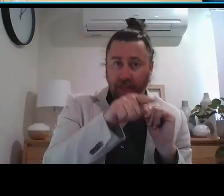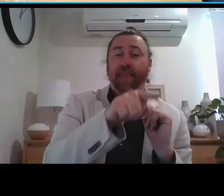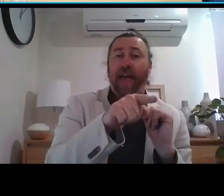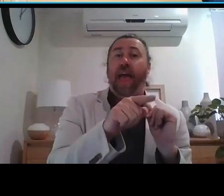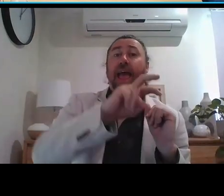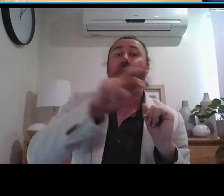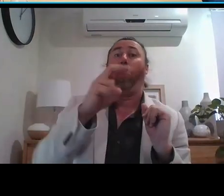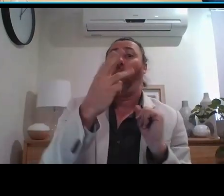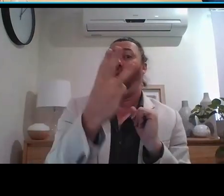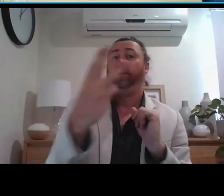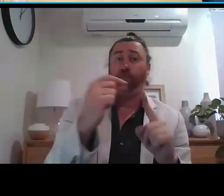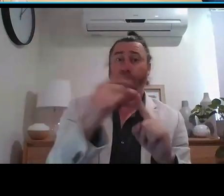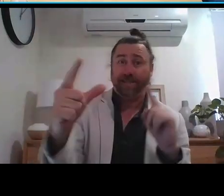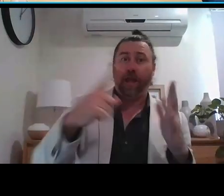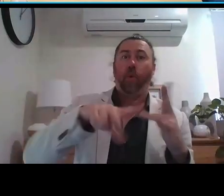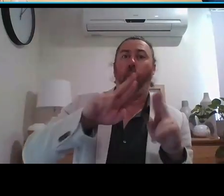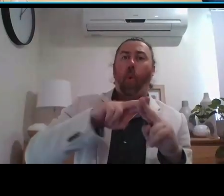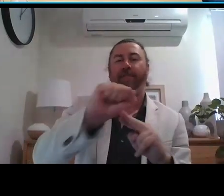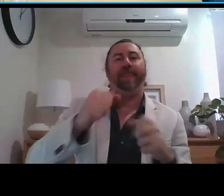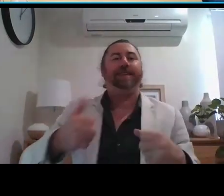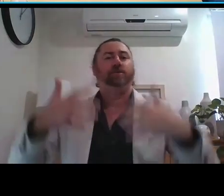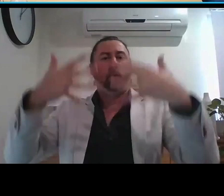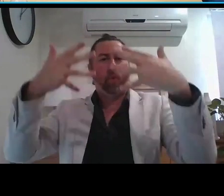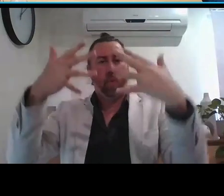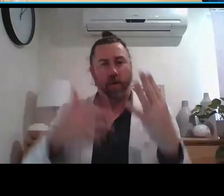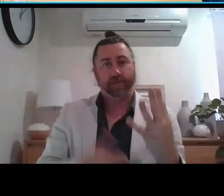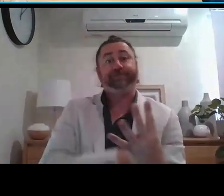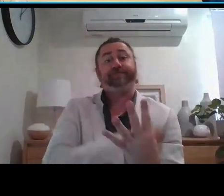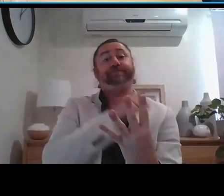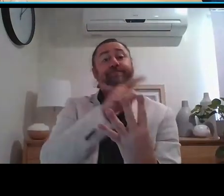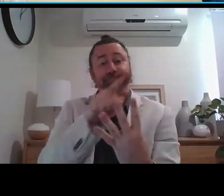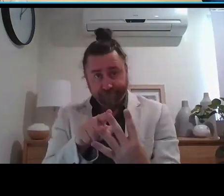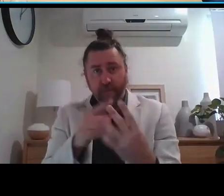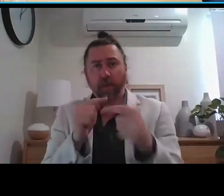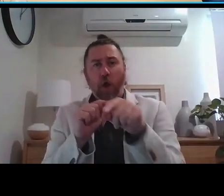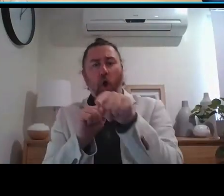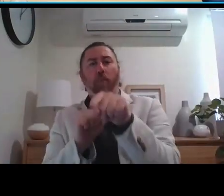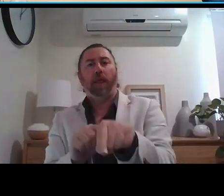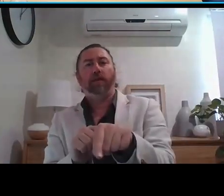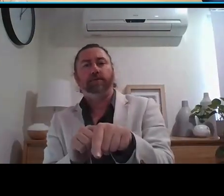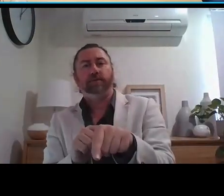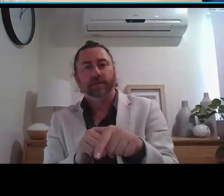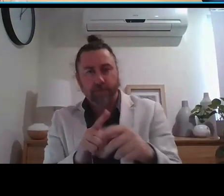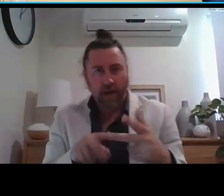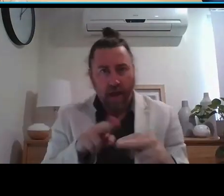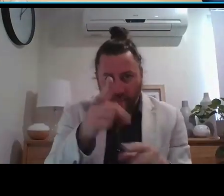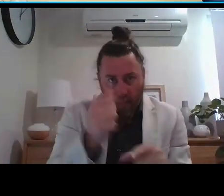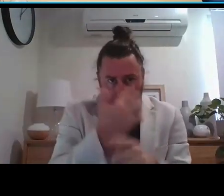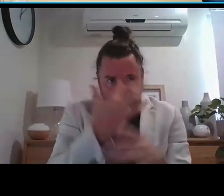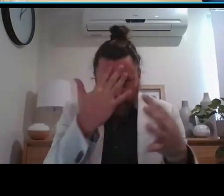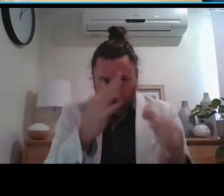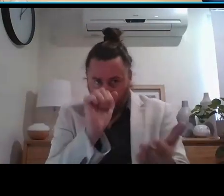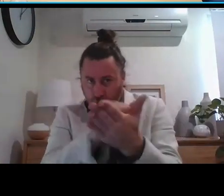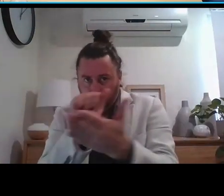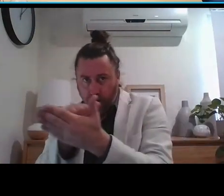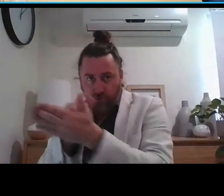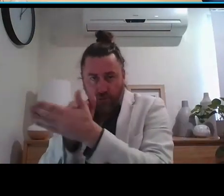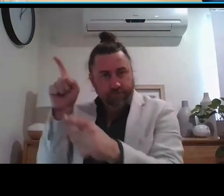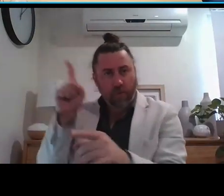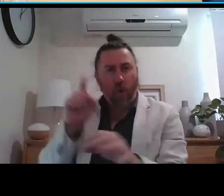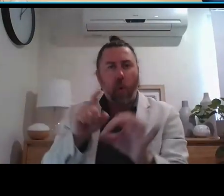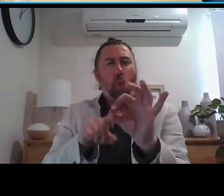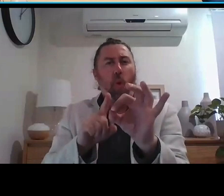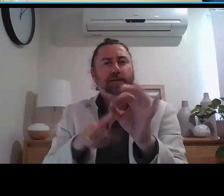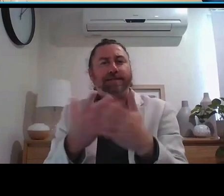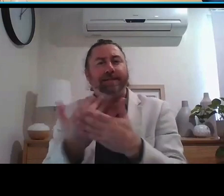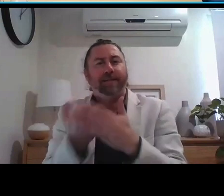to the overall rating. Compliance is based on the decisions of non-compliance by the Aged Care Quality and Safety Commission and the